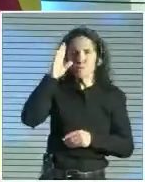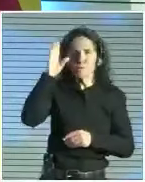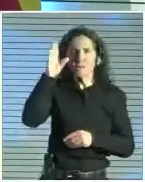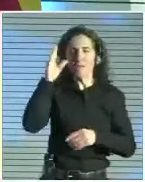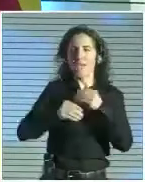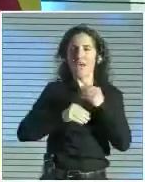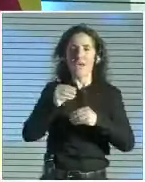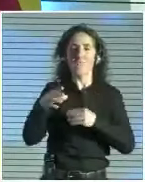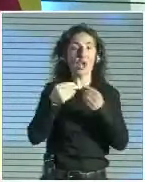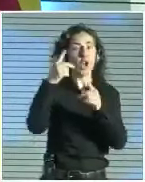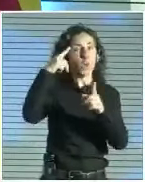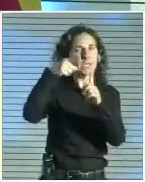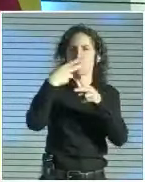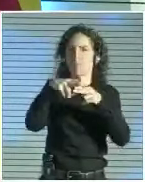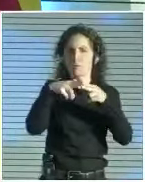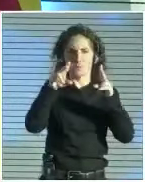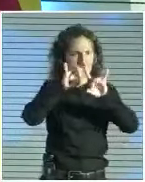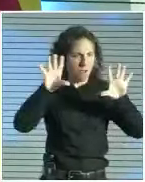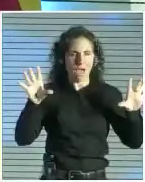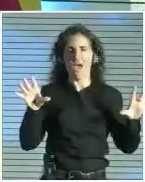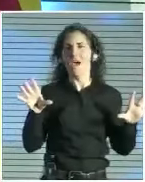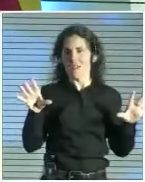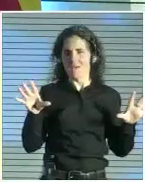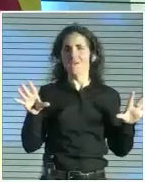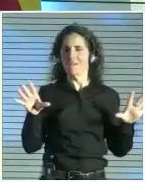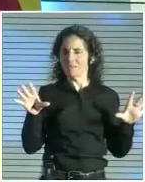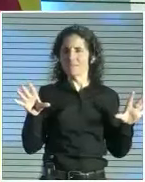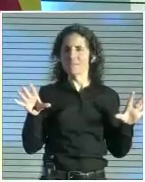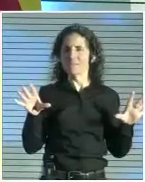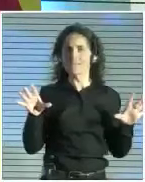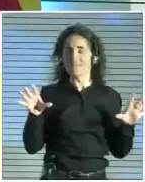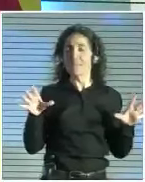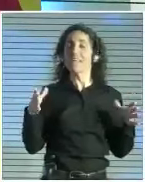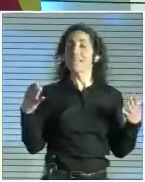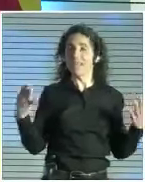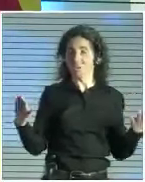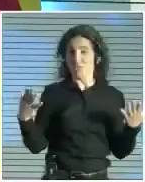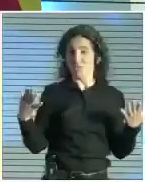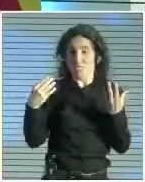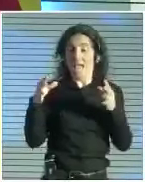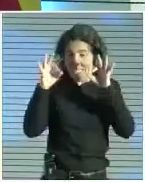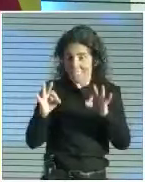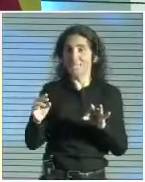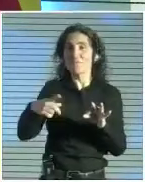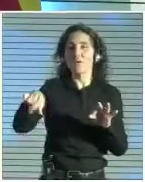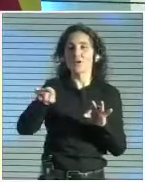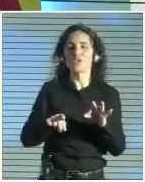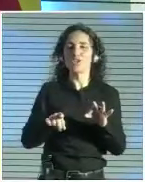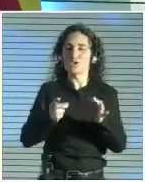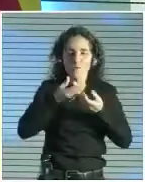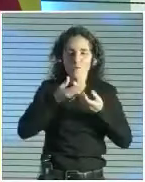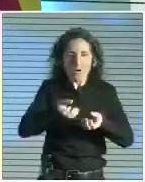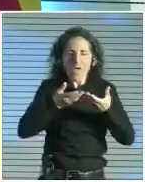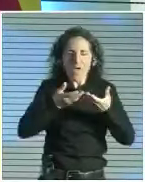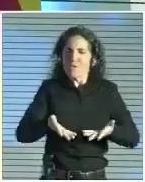objectives of the government, you were putting over there the data sources, which showed the progress towards the policy objectives you have made. And you